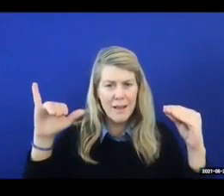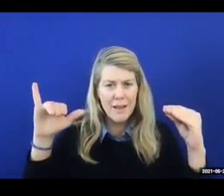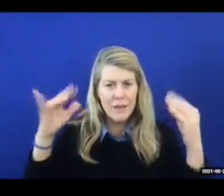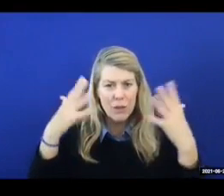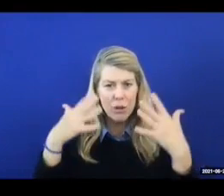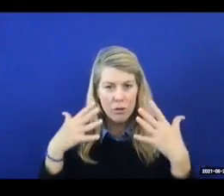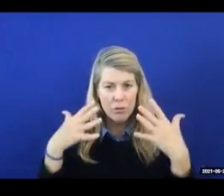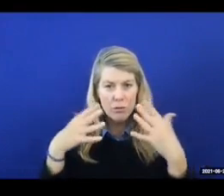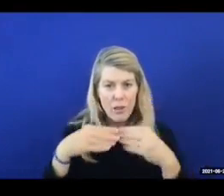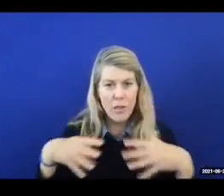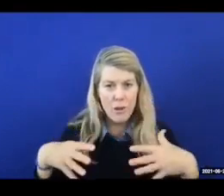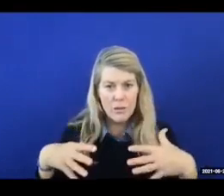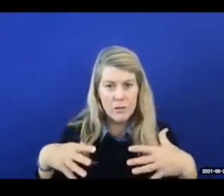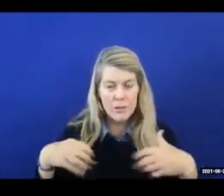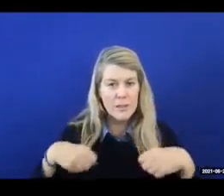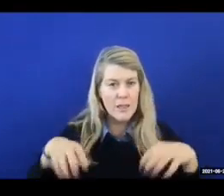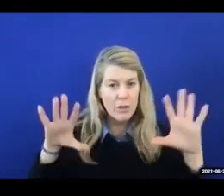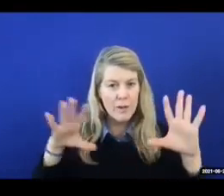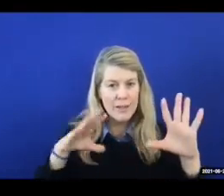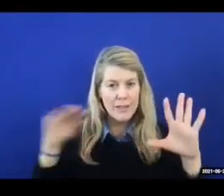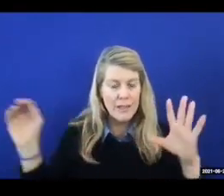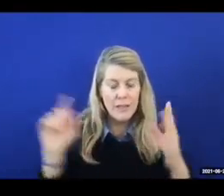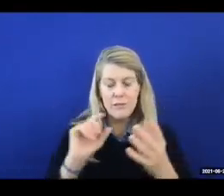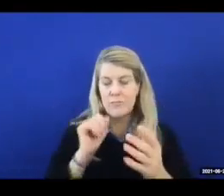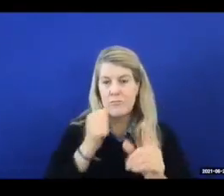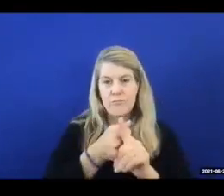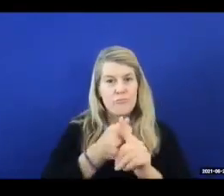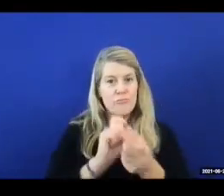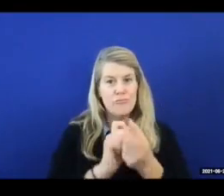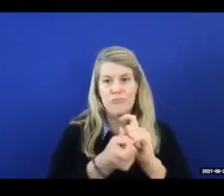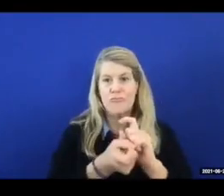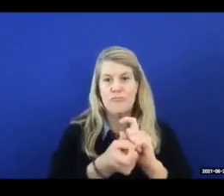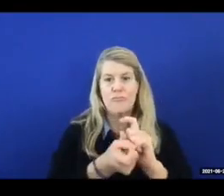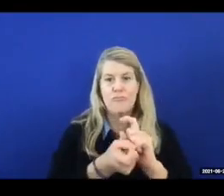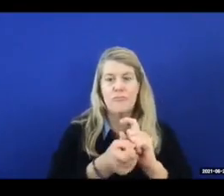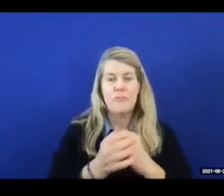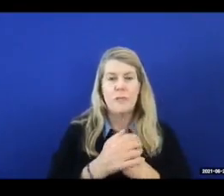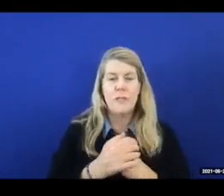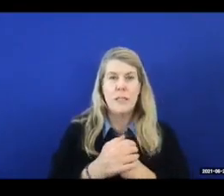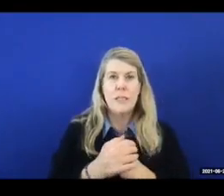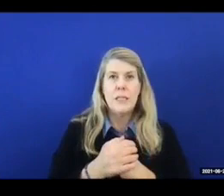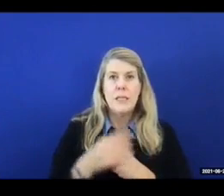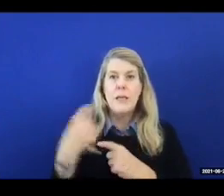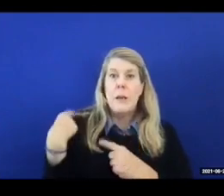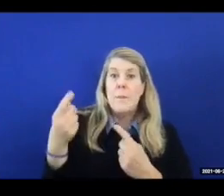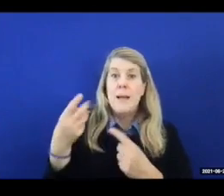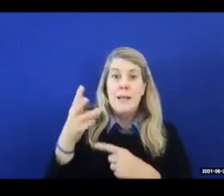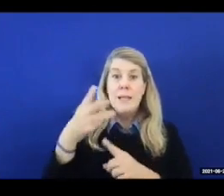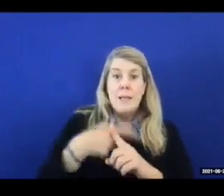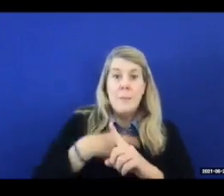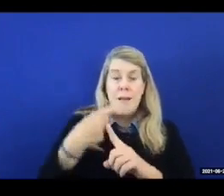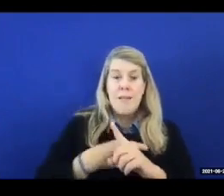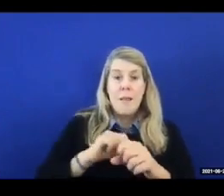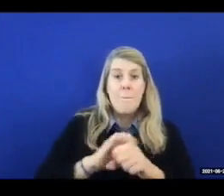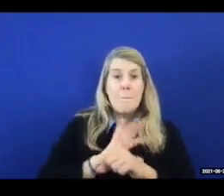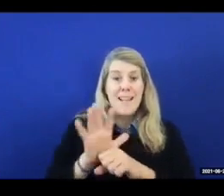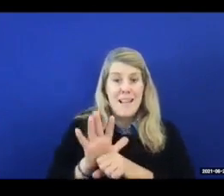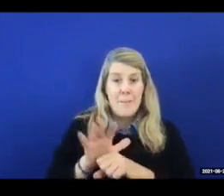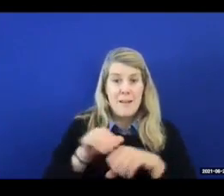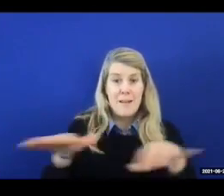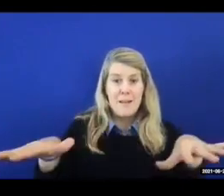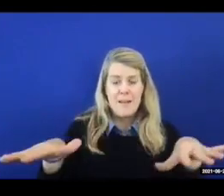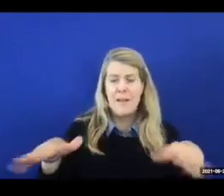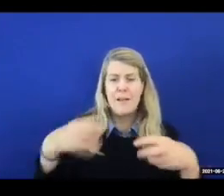loss, sacrifice, and rapid change. The past 16 months of the pandemic have been so